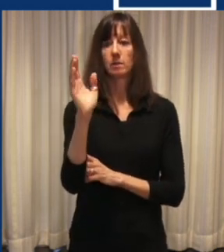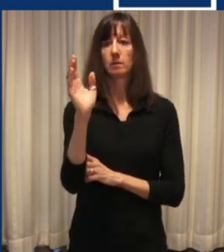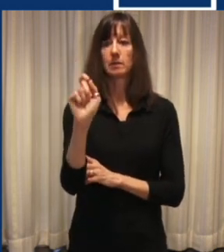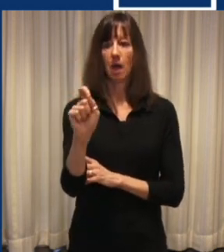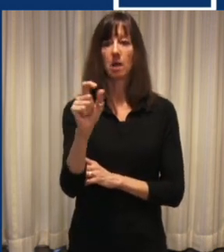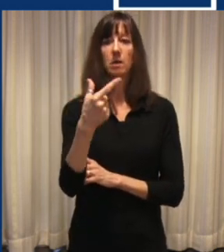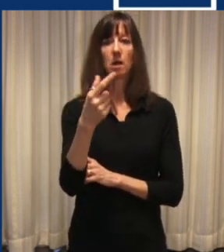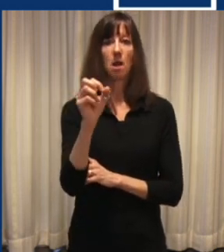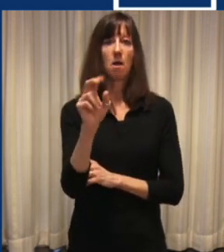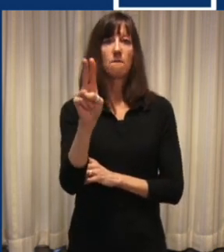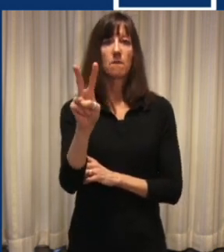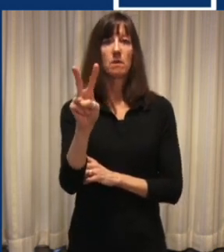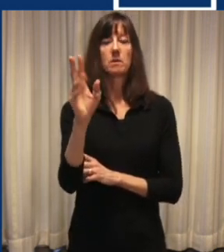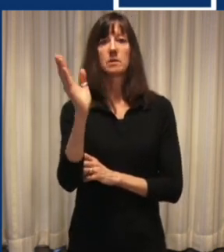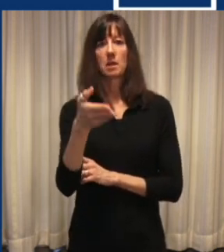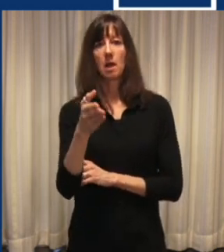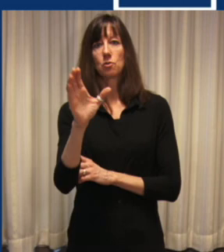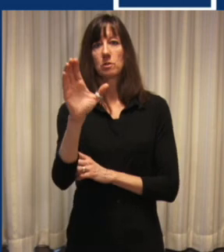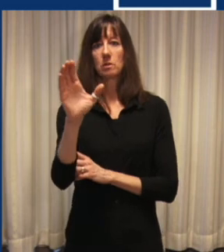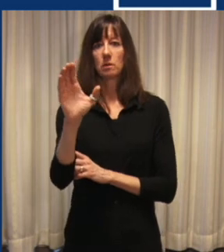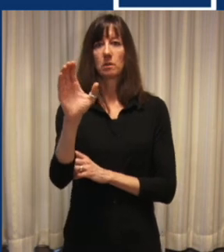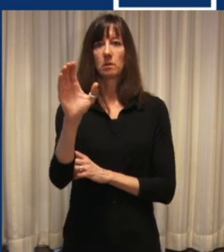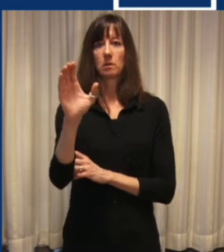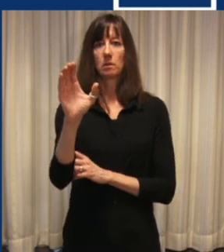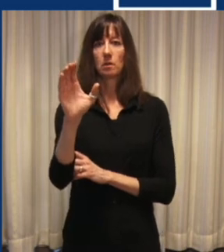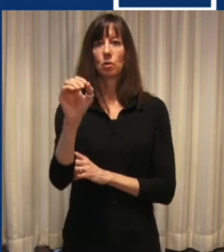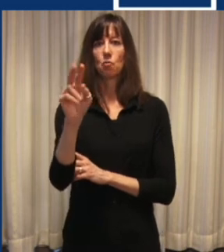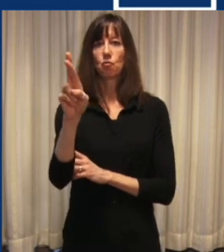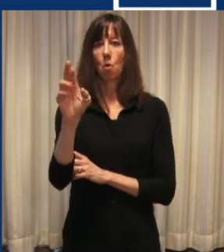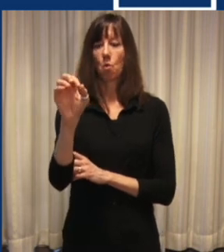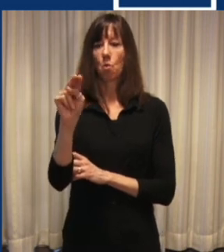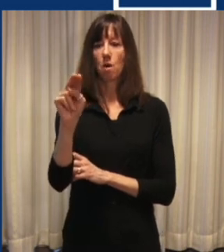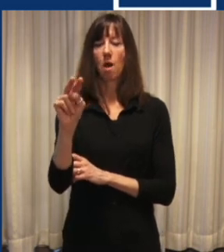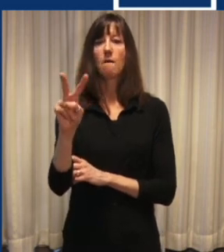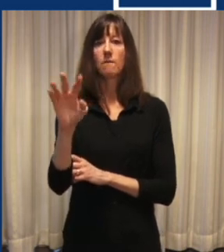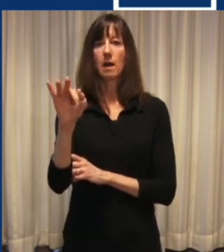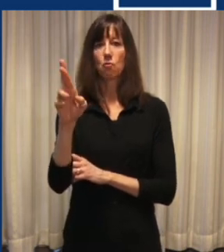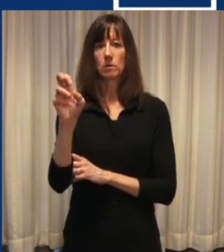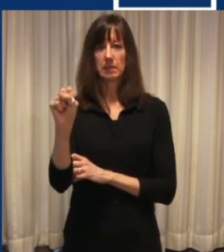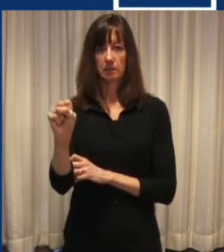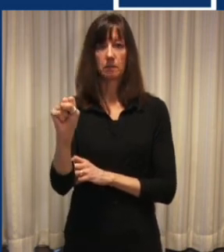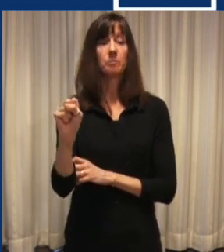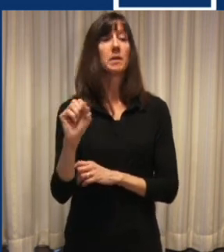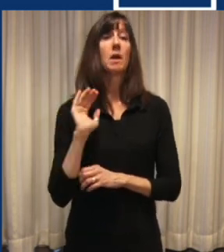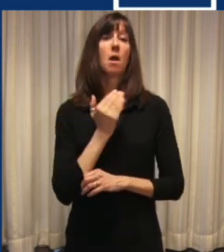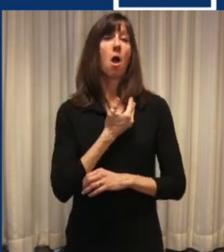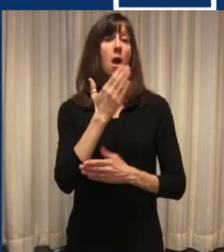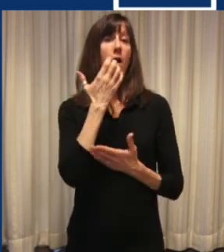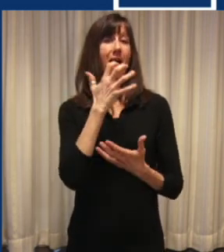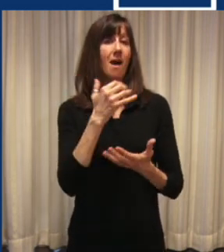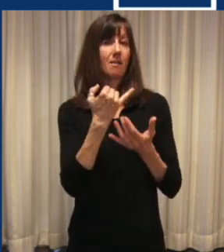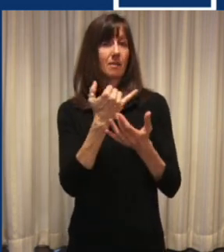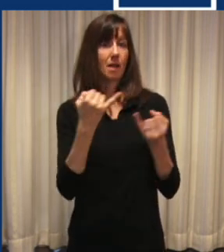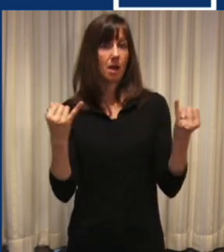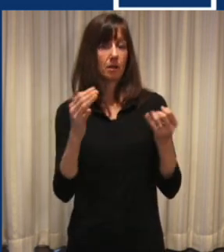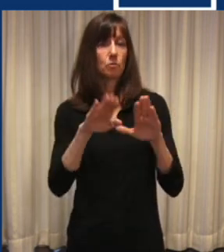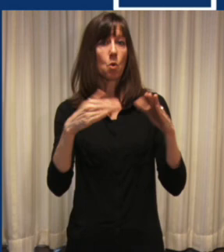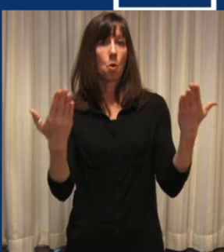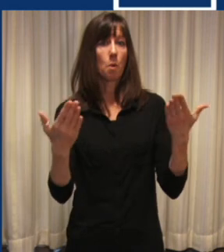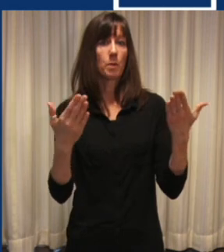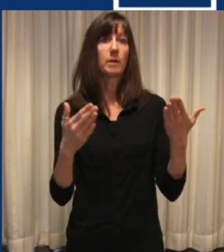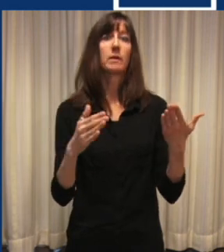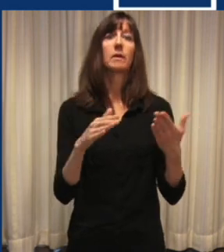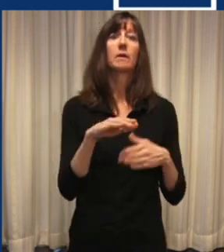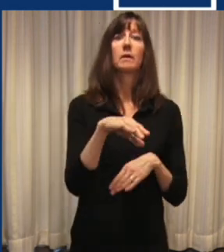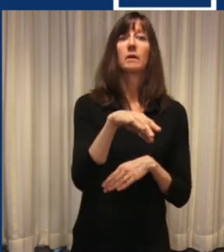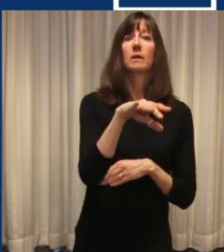ulstercountyny.gov/coronavirus. Our COVID-19 hotline is open 6 days a week from 9 to 5. That's